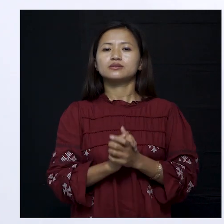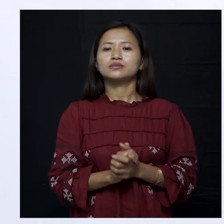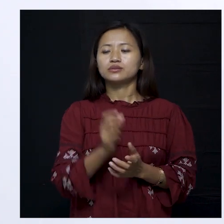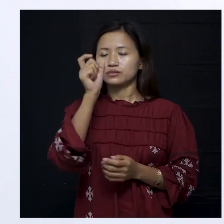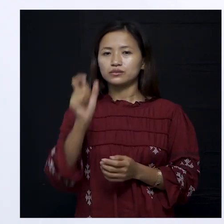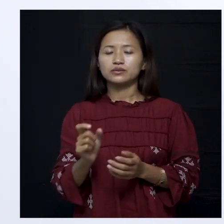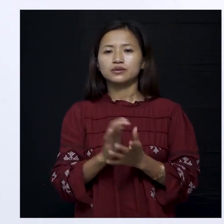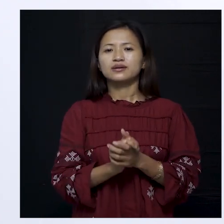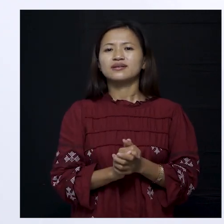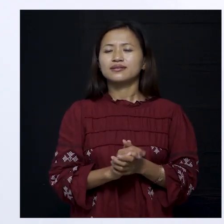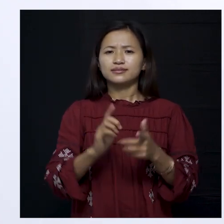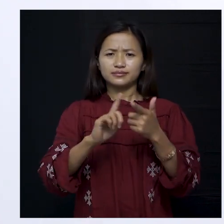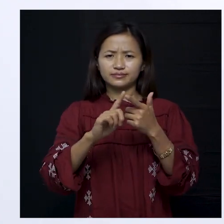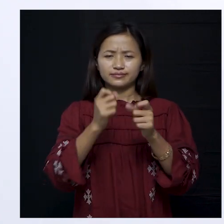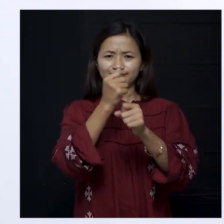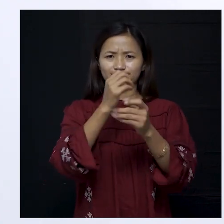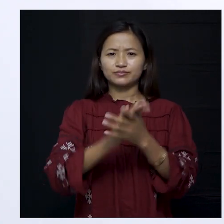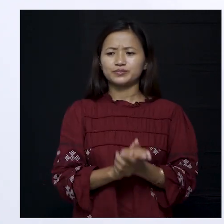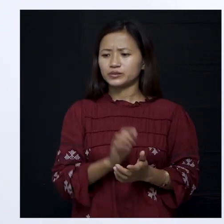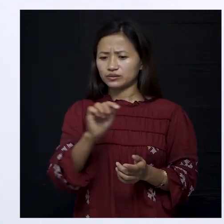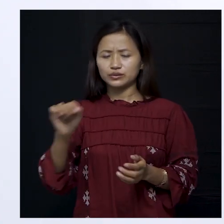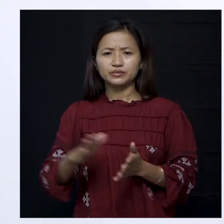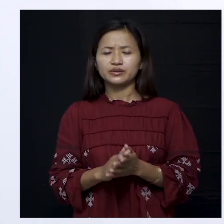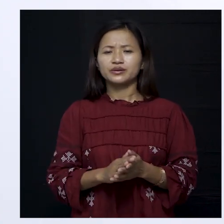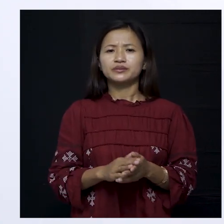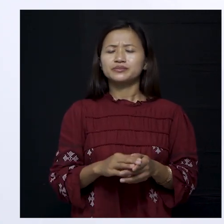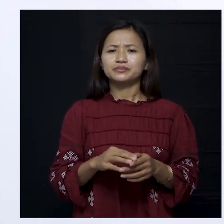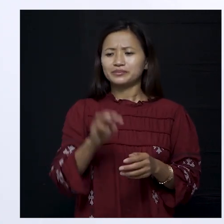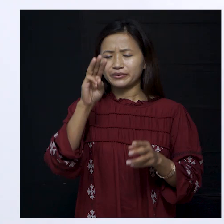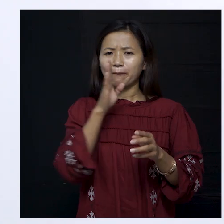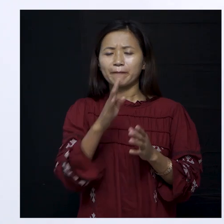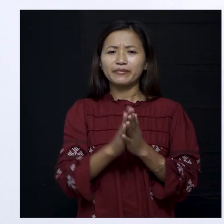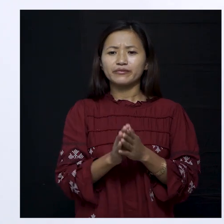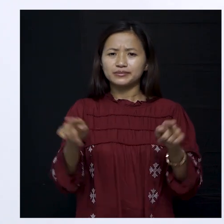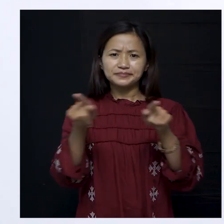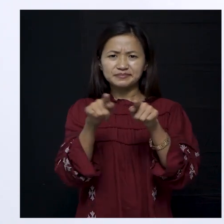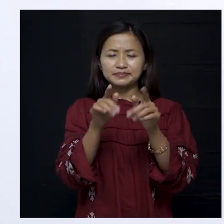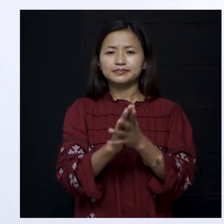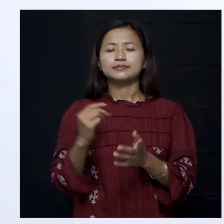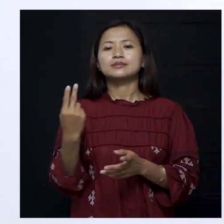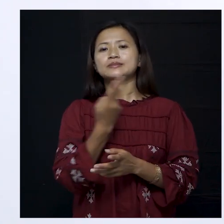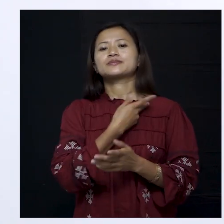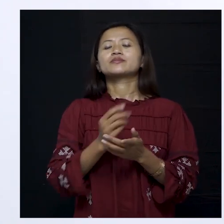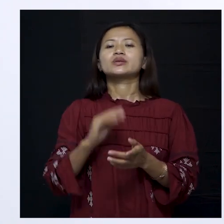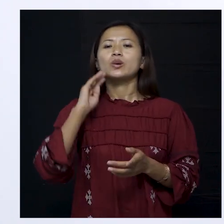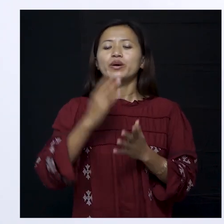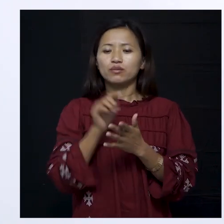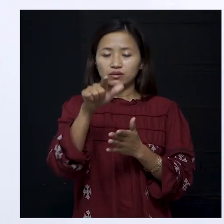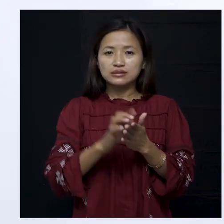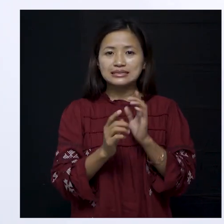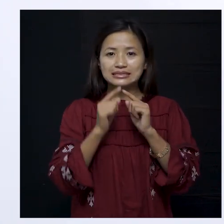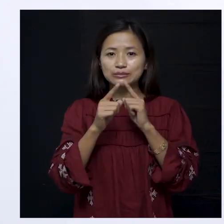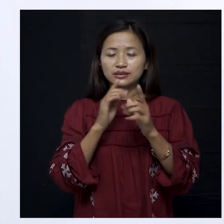we use words and examples which may not be very related to us. When you are speaking, when you